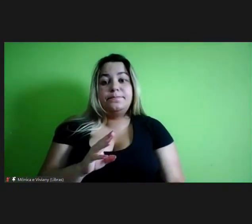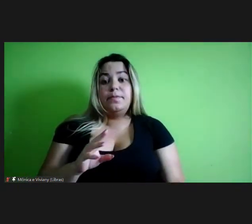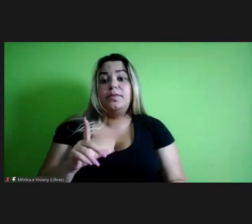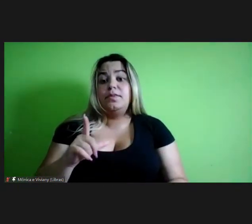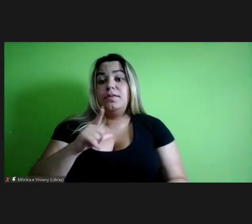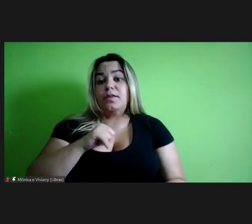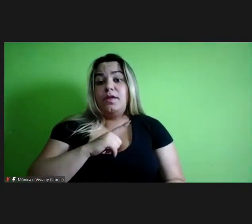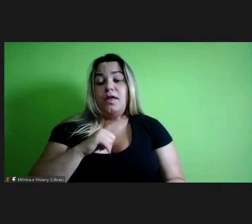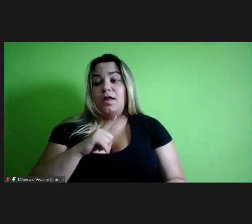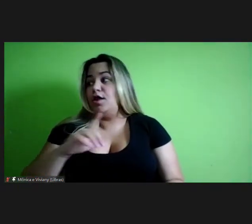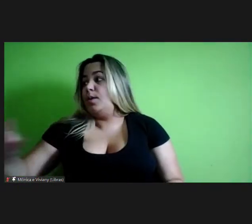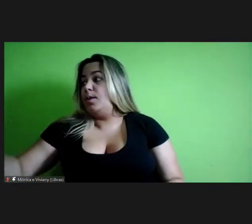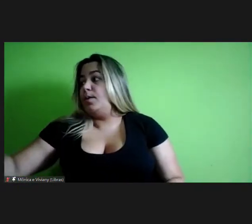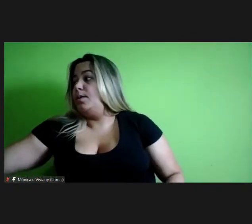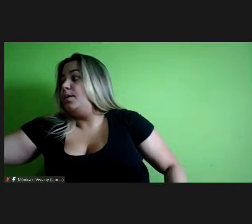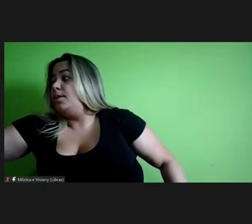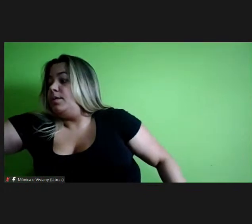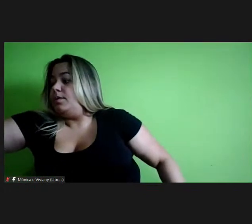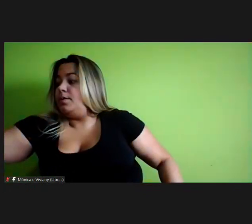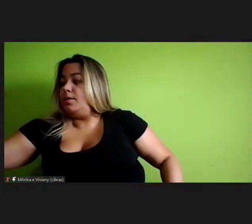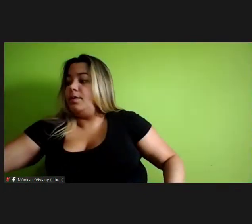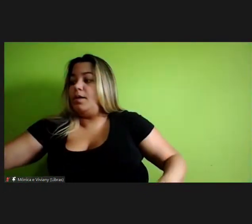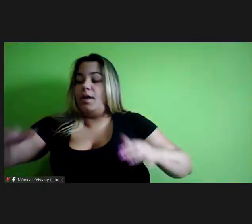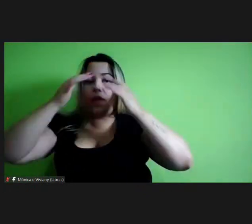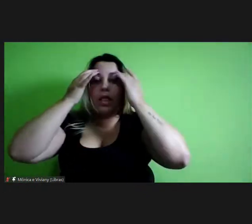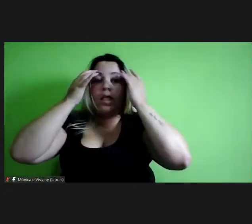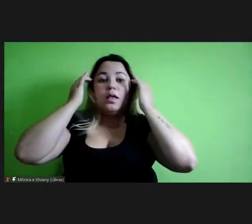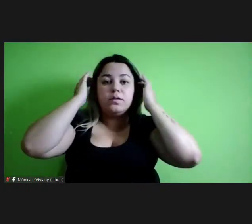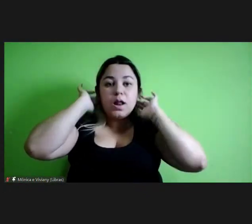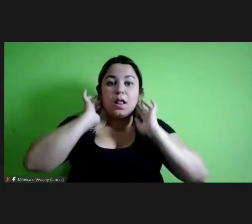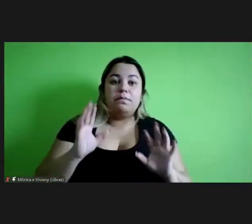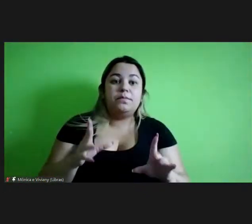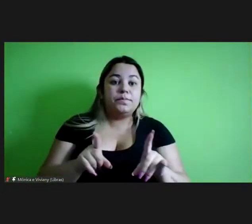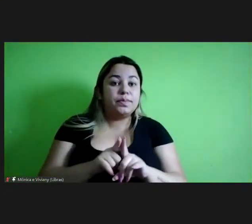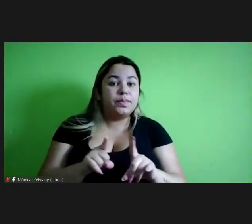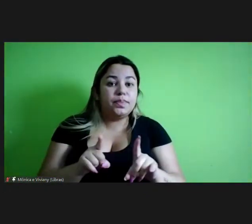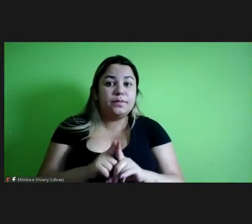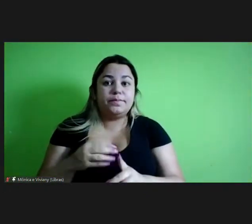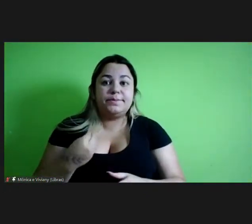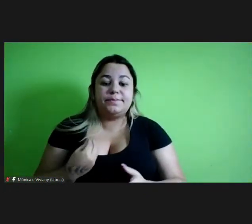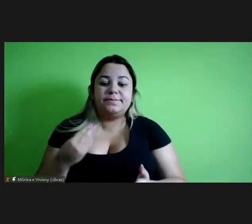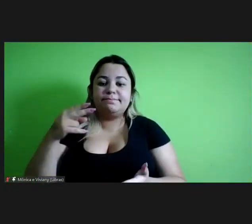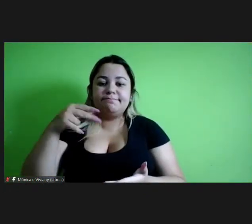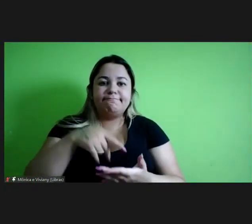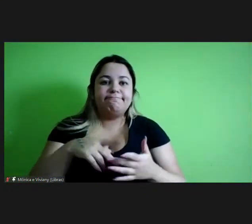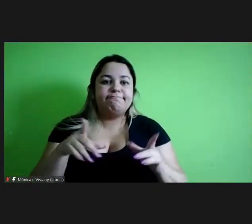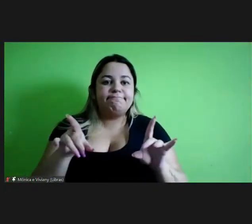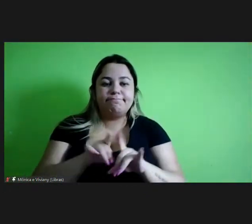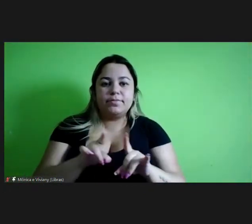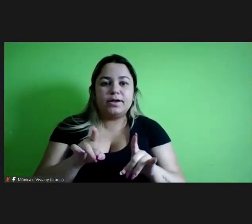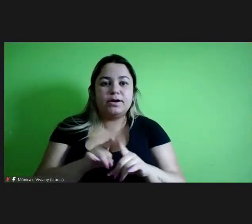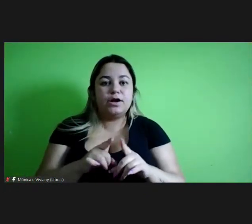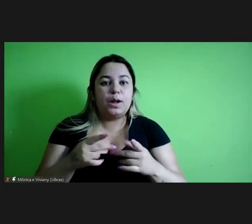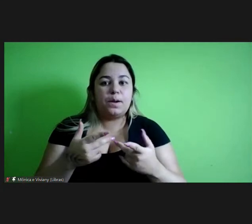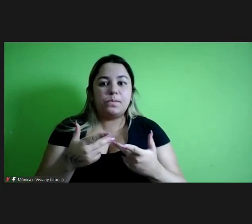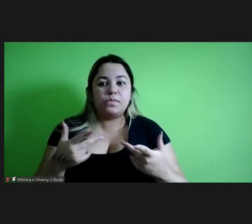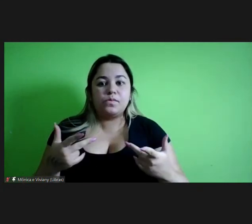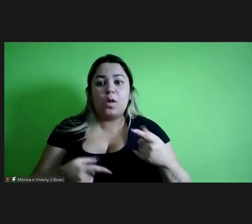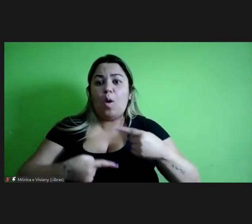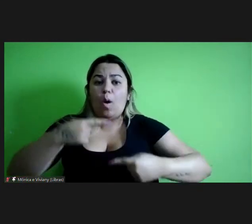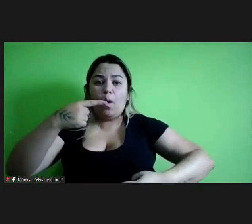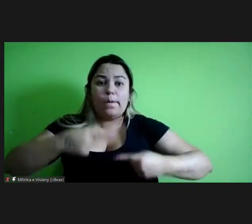in primary healthcare, and the concept of experience as well. It's very rewarding to